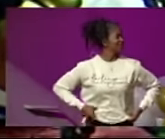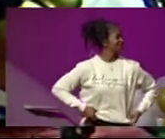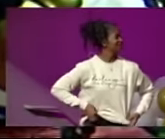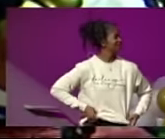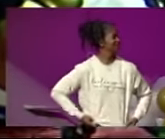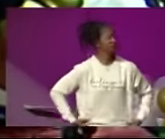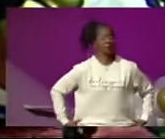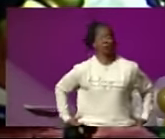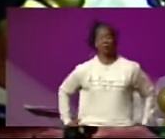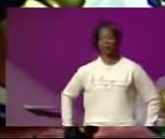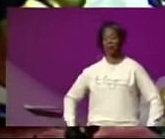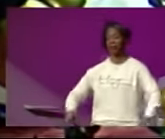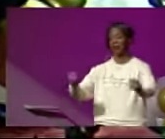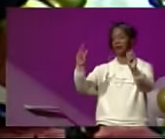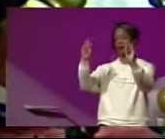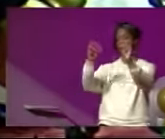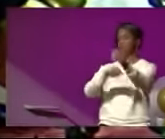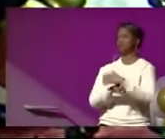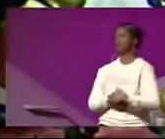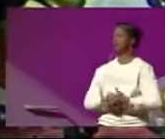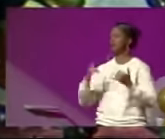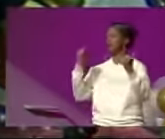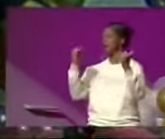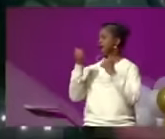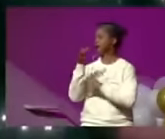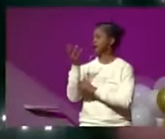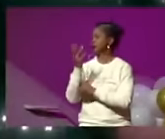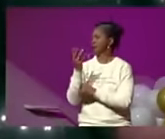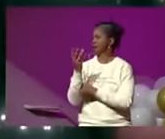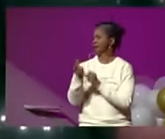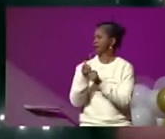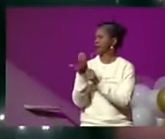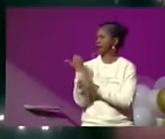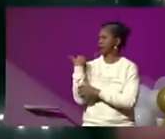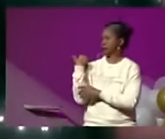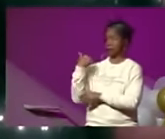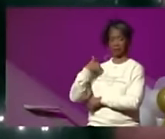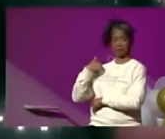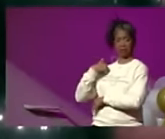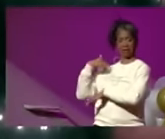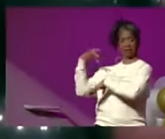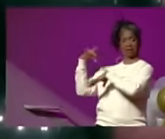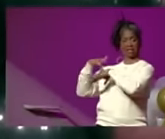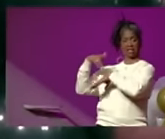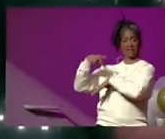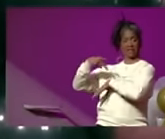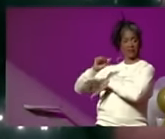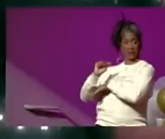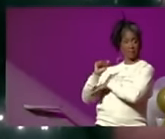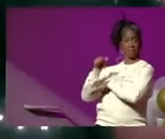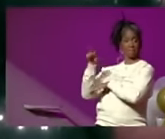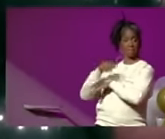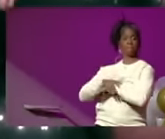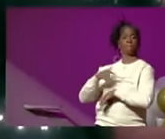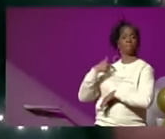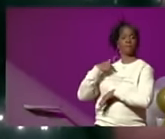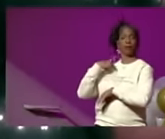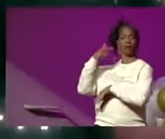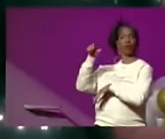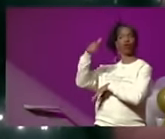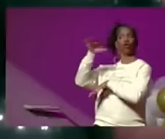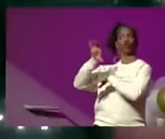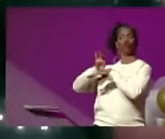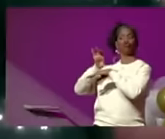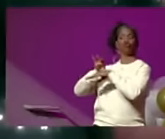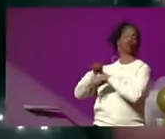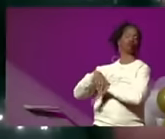Okay, okay. I do it like this. Several years ago, I was in Philadelphia preaching on a Sunday morning, and